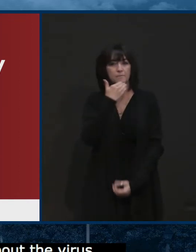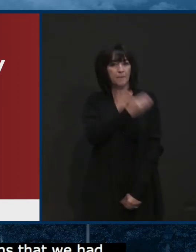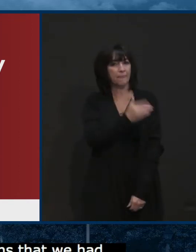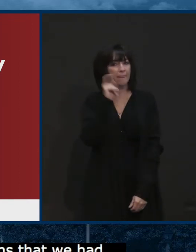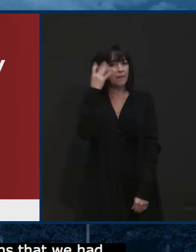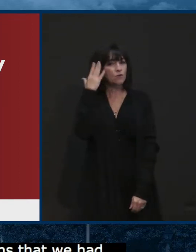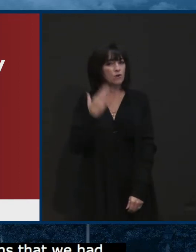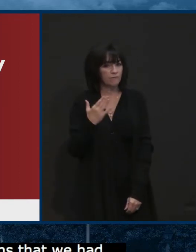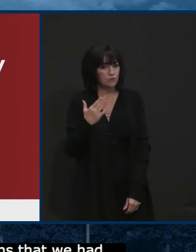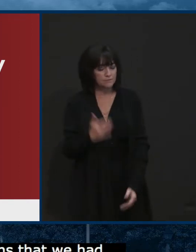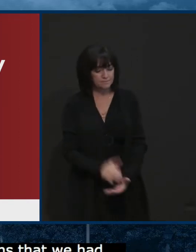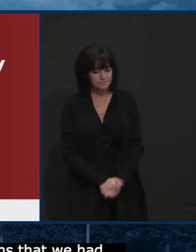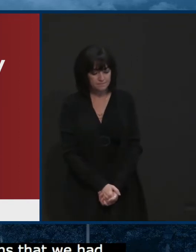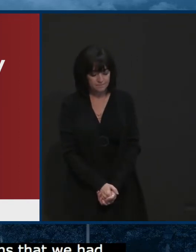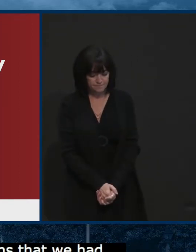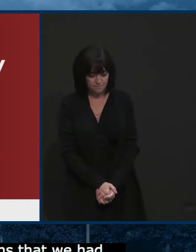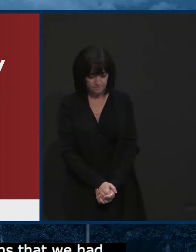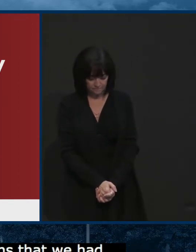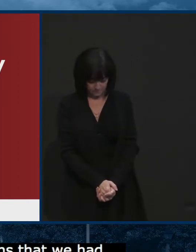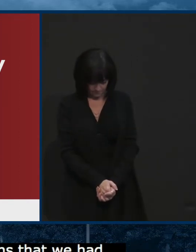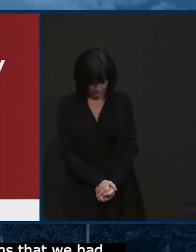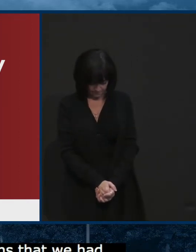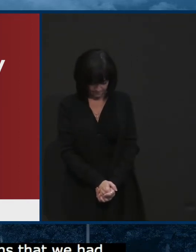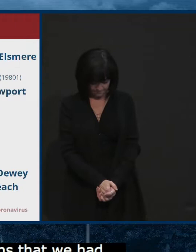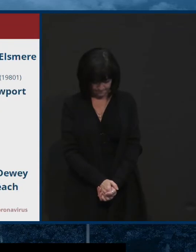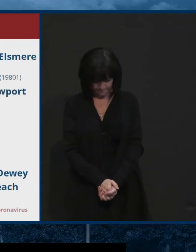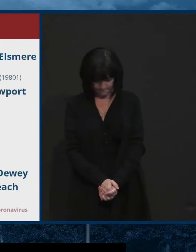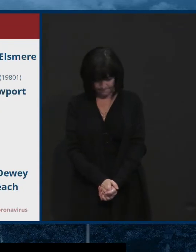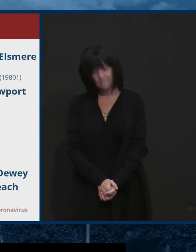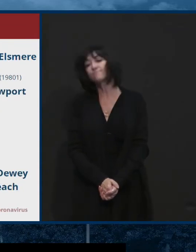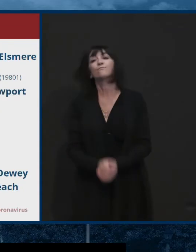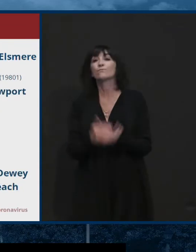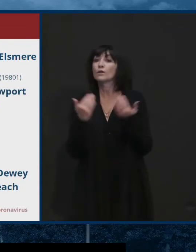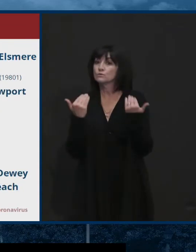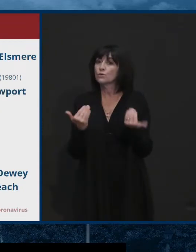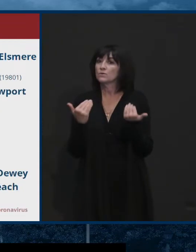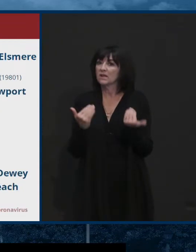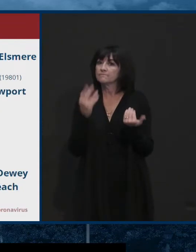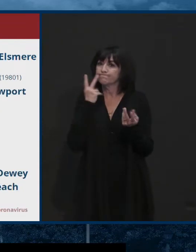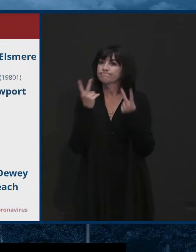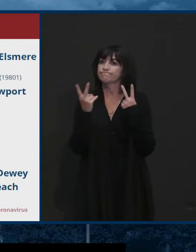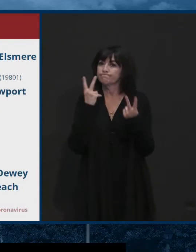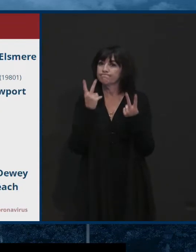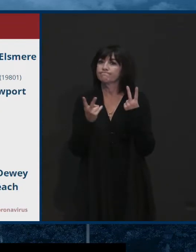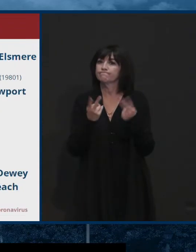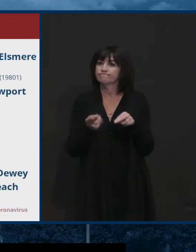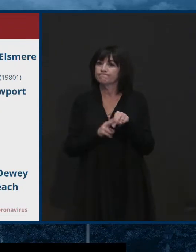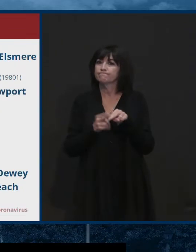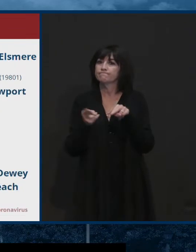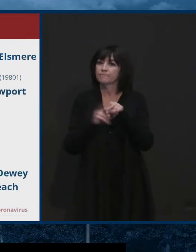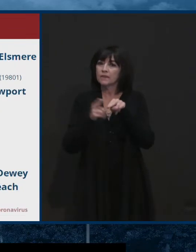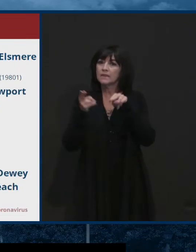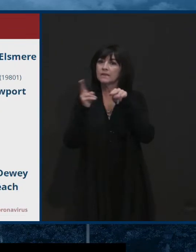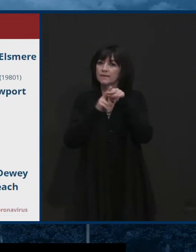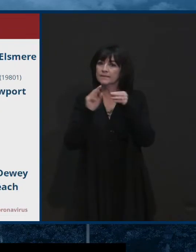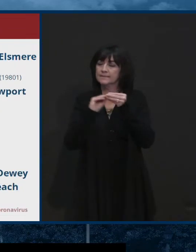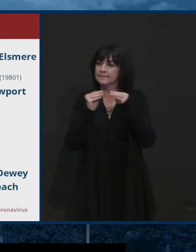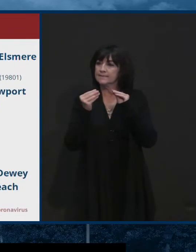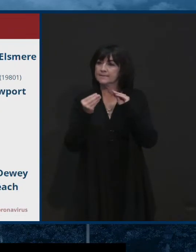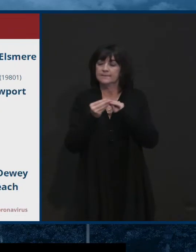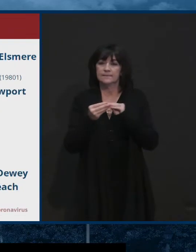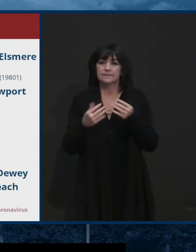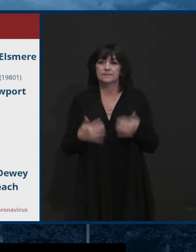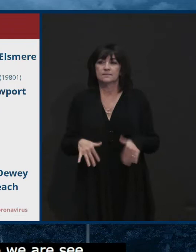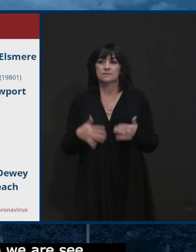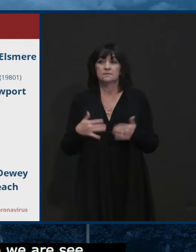Governor. So we are seeing increases, clearly, in the data. I want to